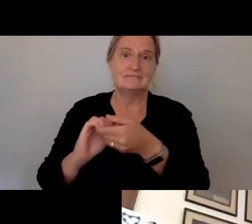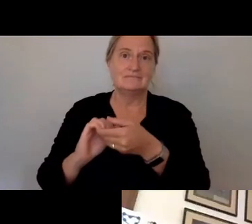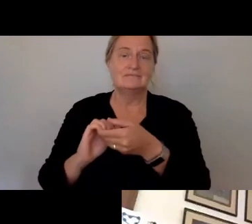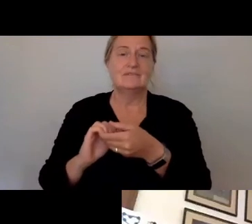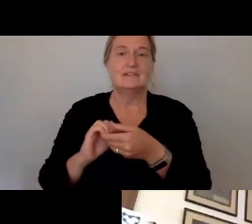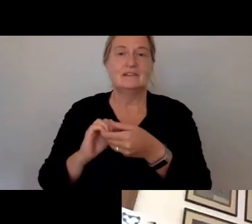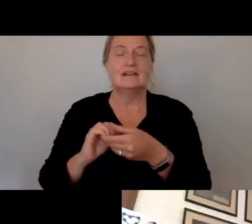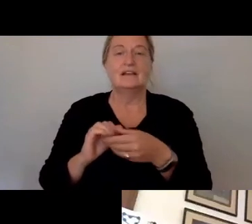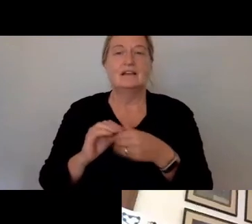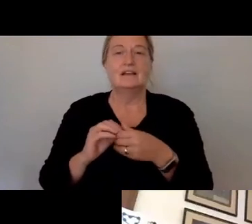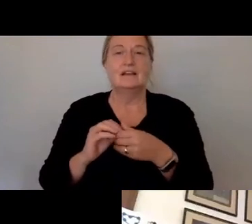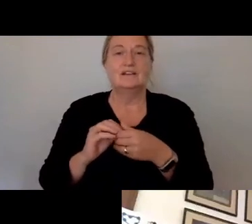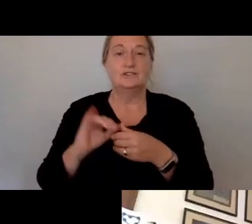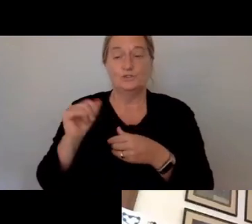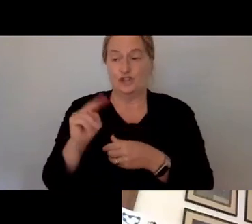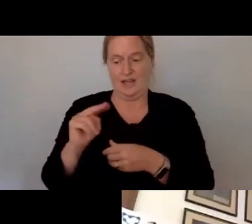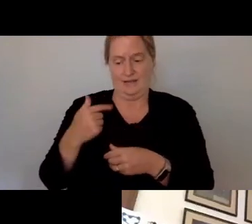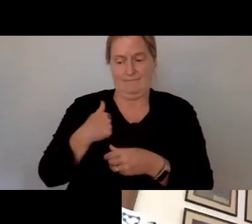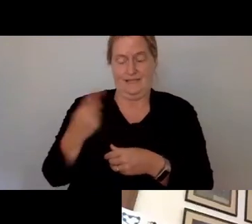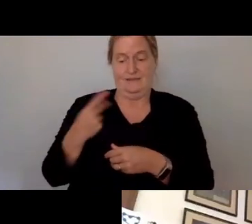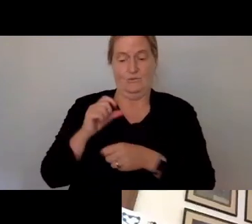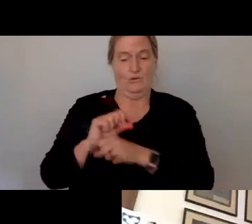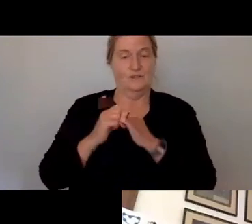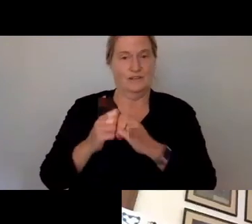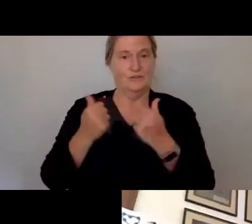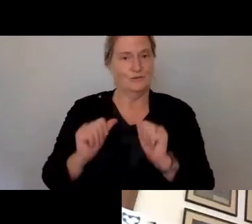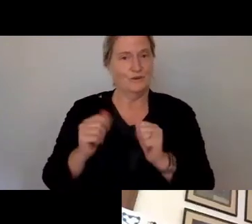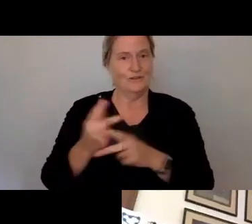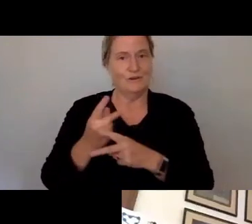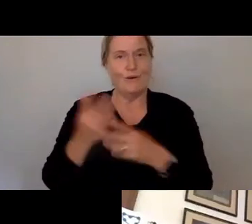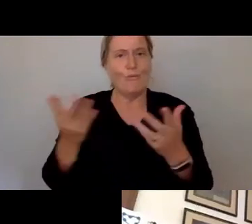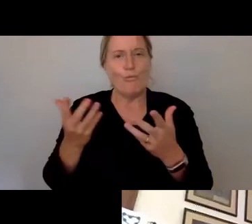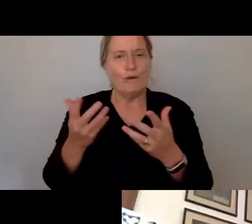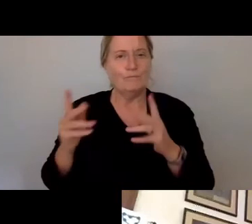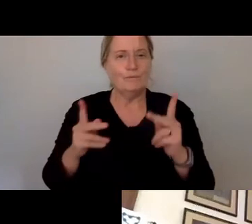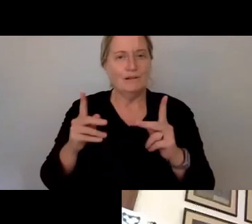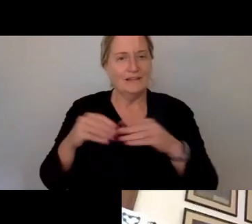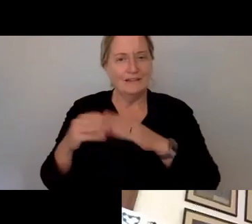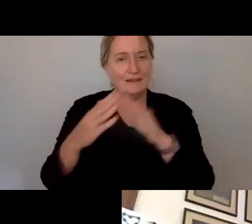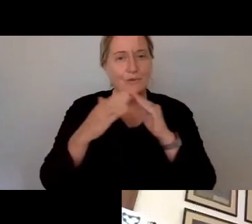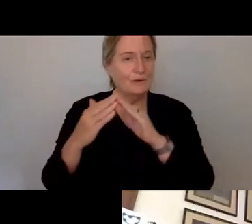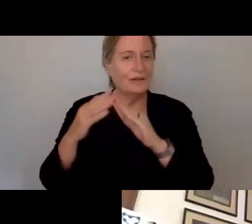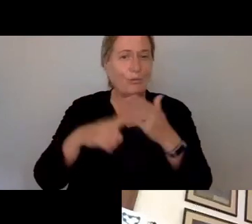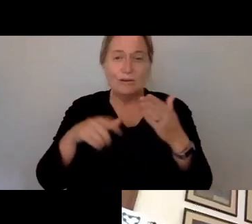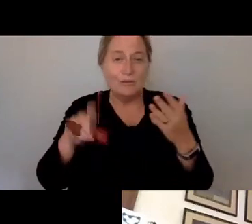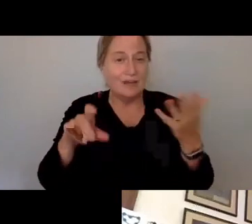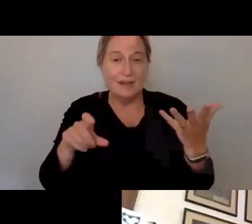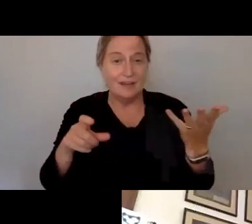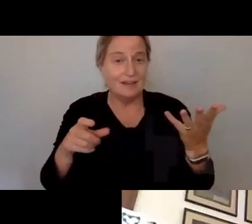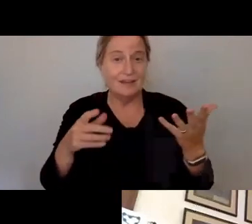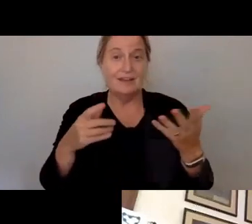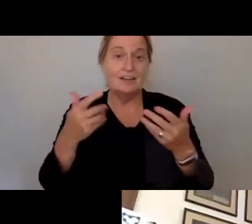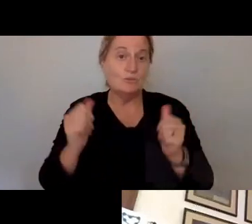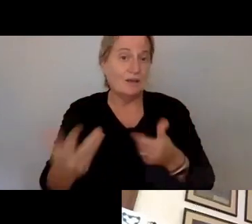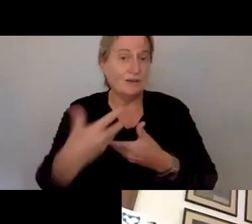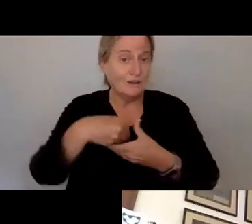reflect the needs of the community and trying to push it up. And it's a challenge.